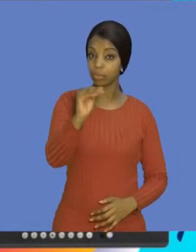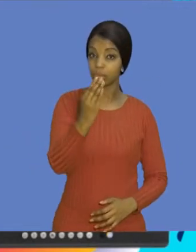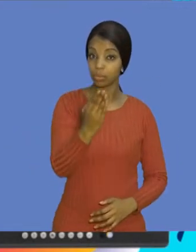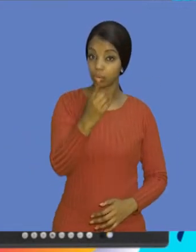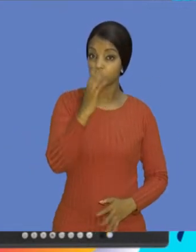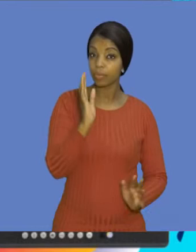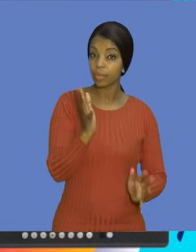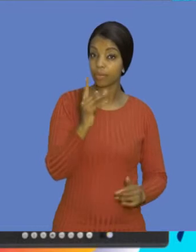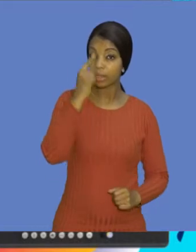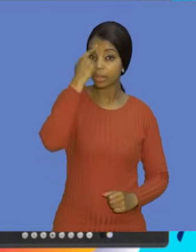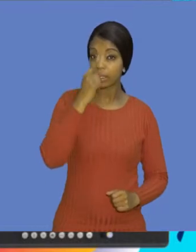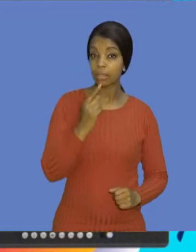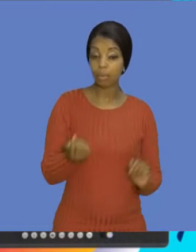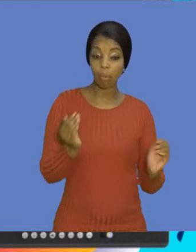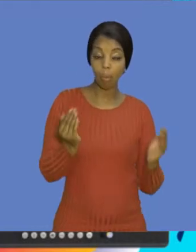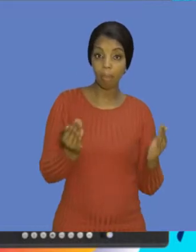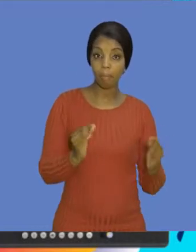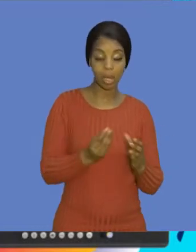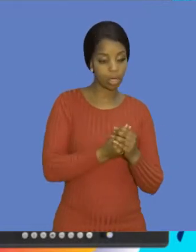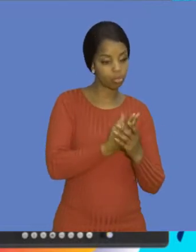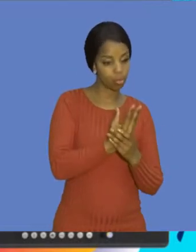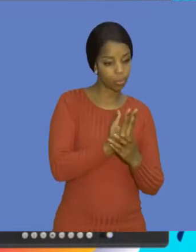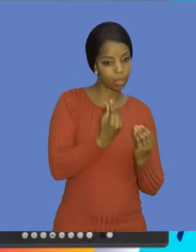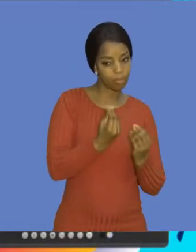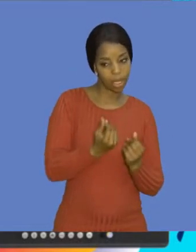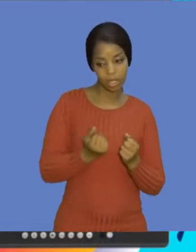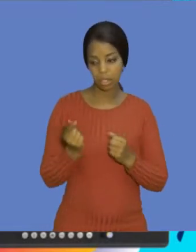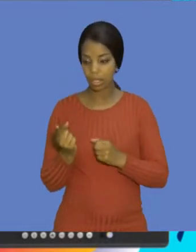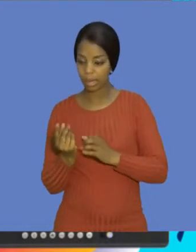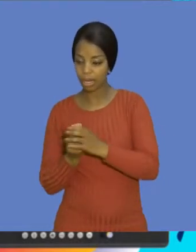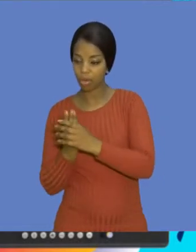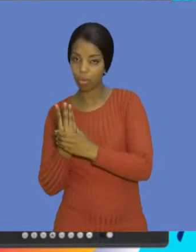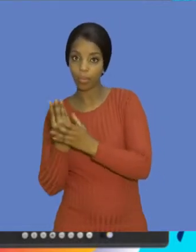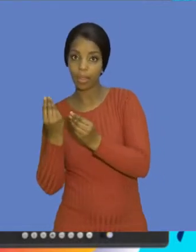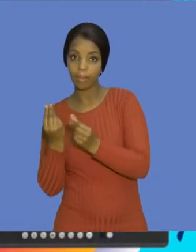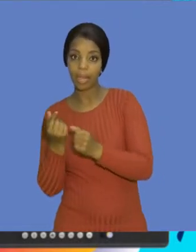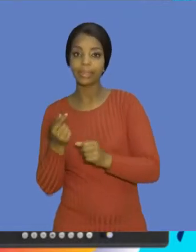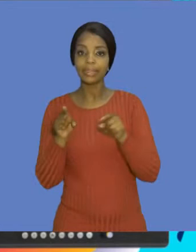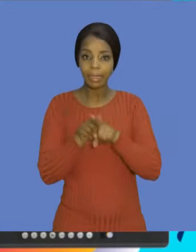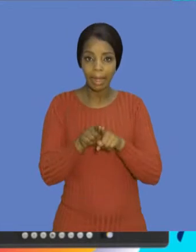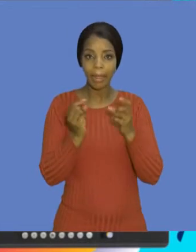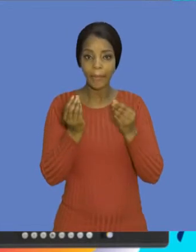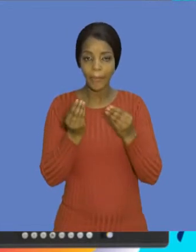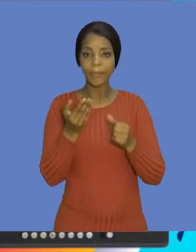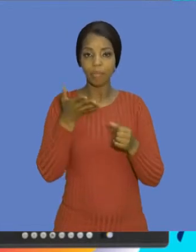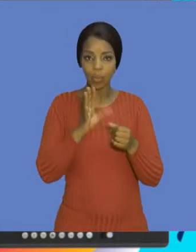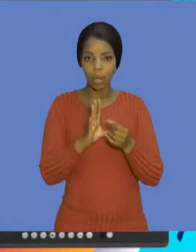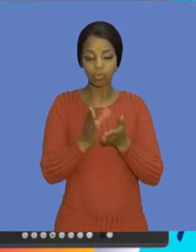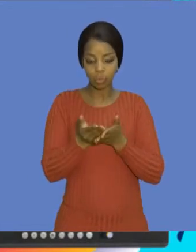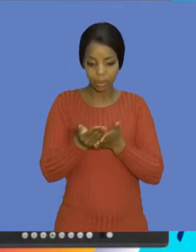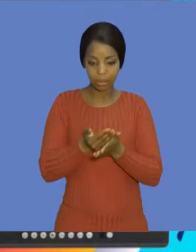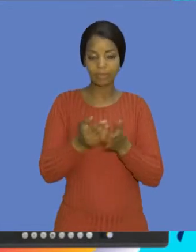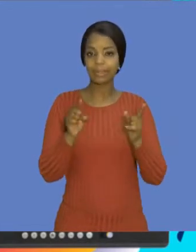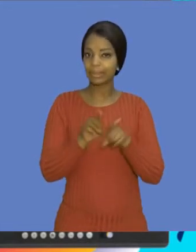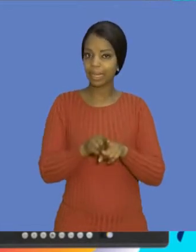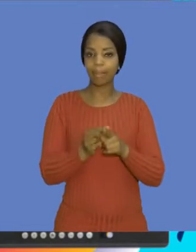think about comparing different types of growth with the same amount of money that you want to save and the